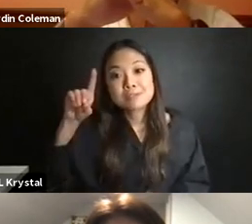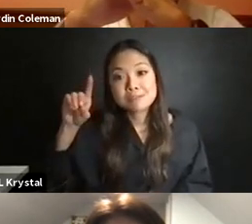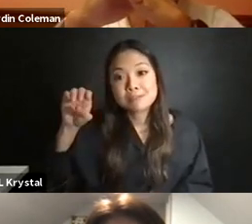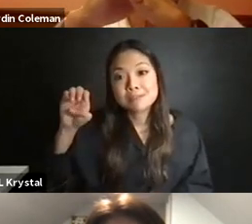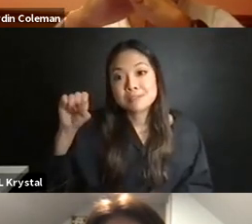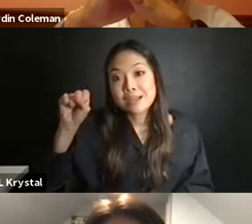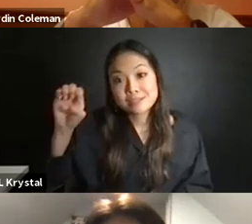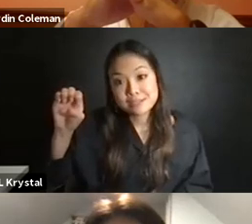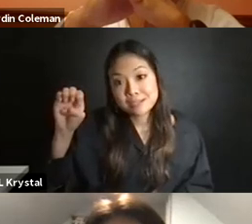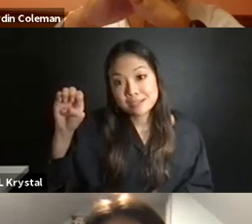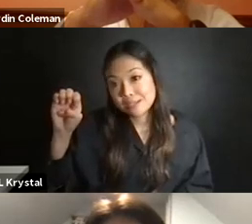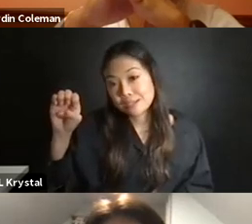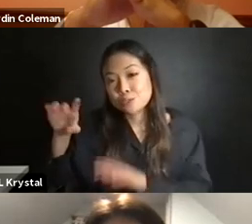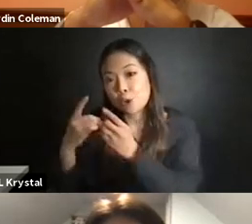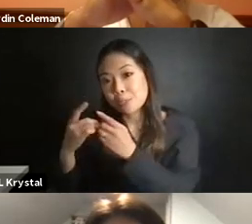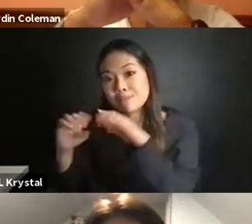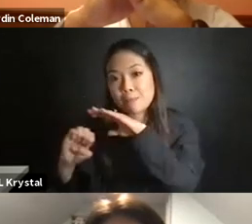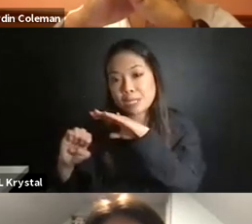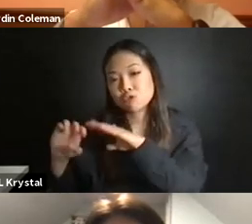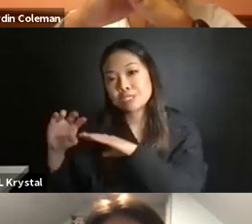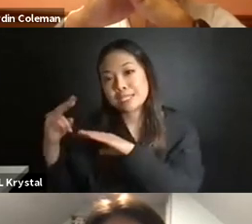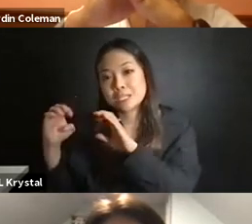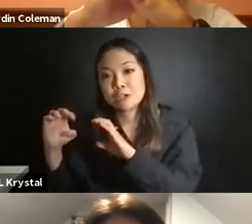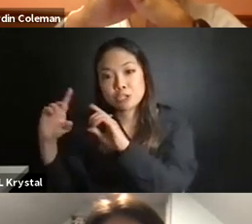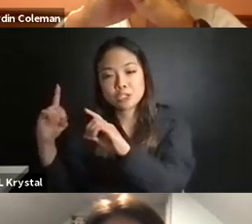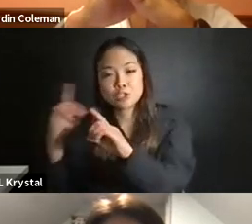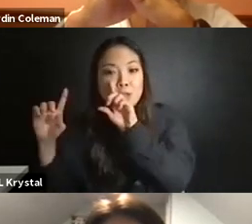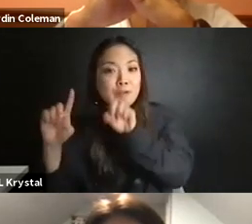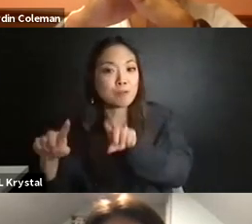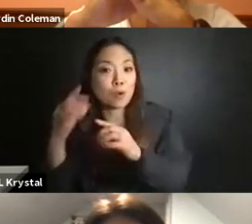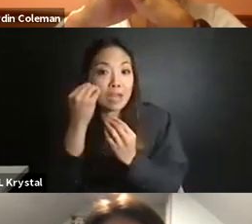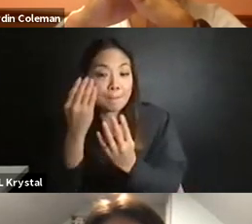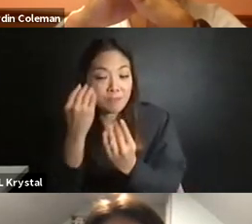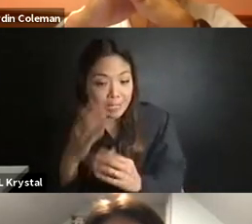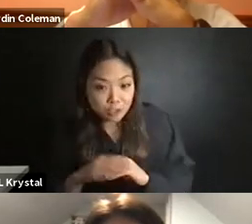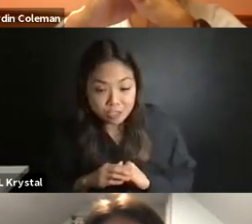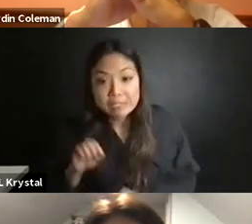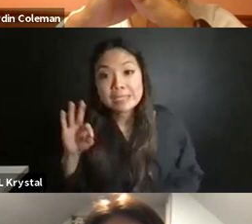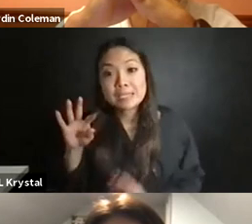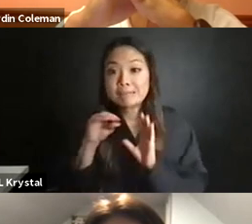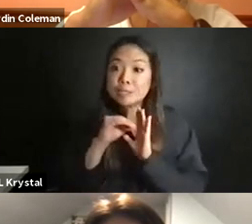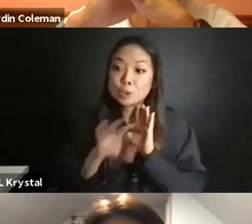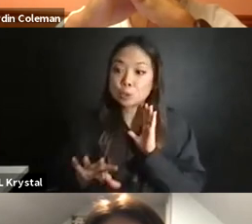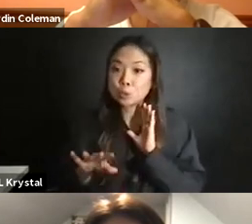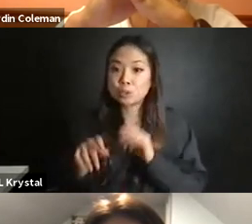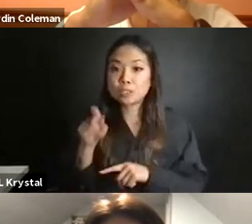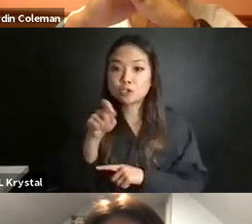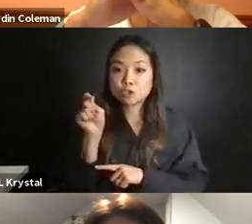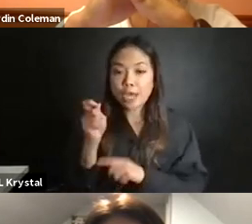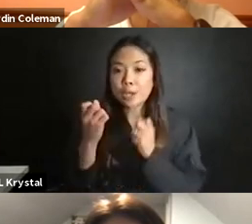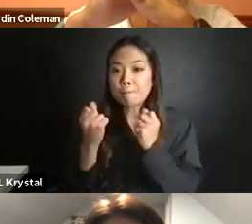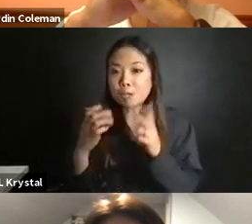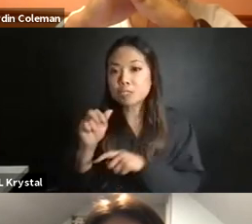secondary education reports that information is if students have checked off multiple race